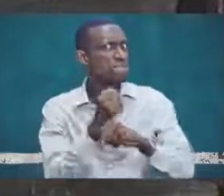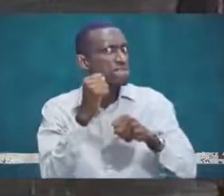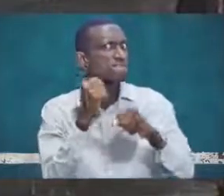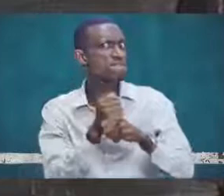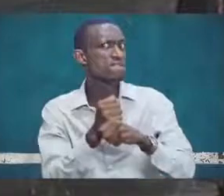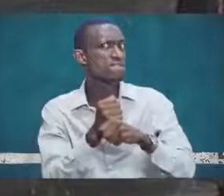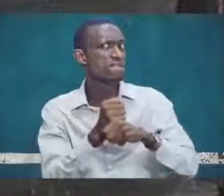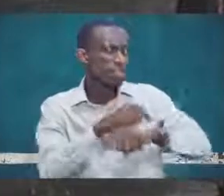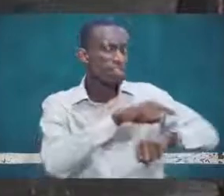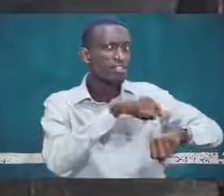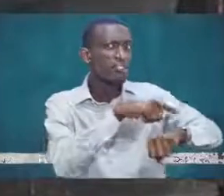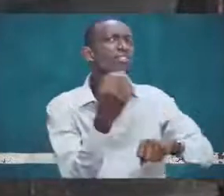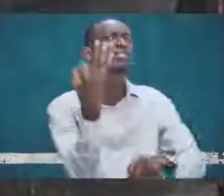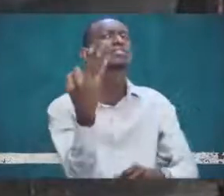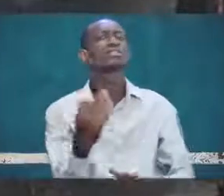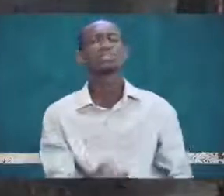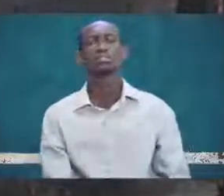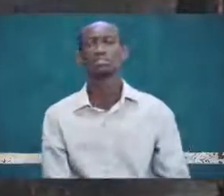3 hours?